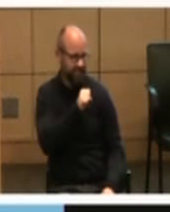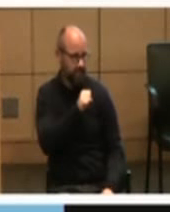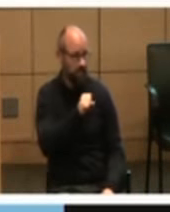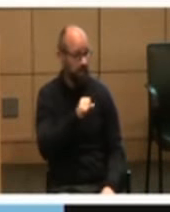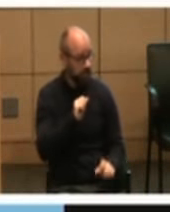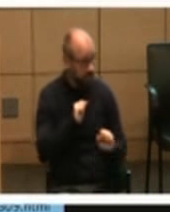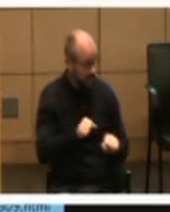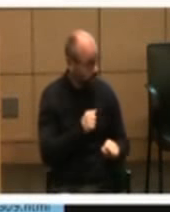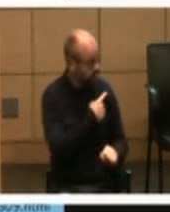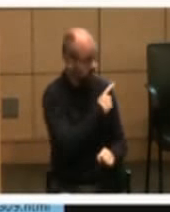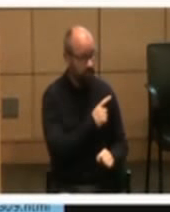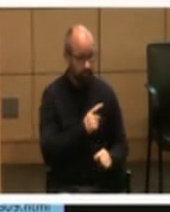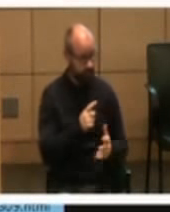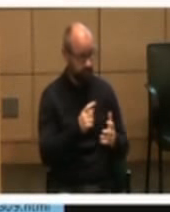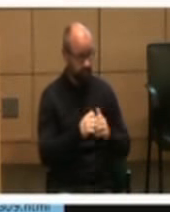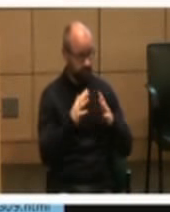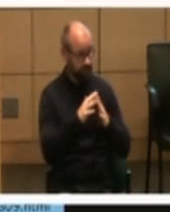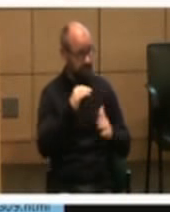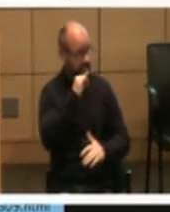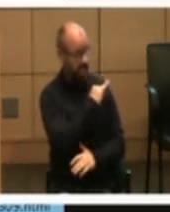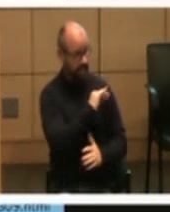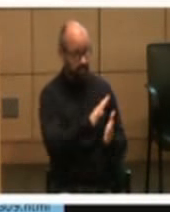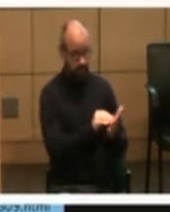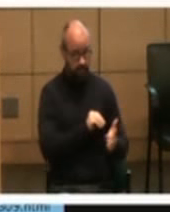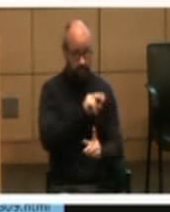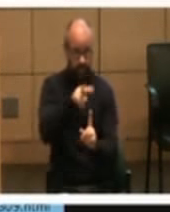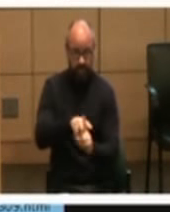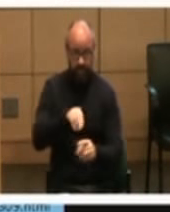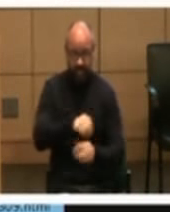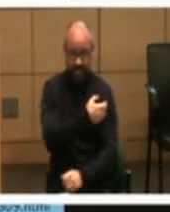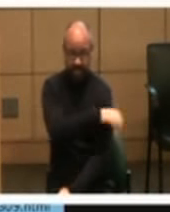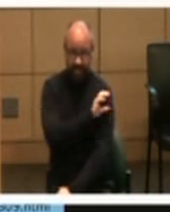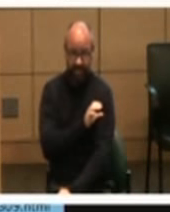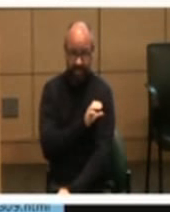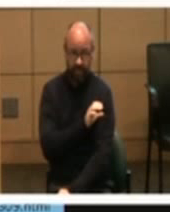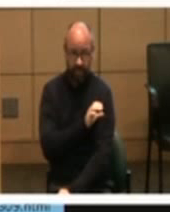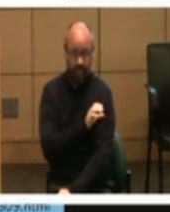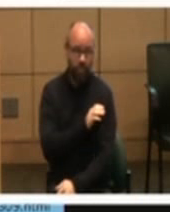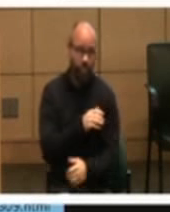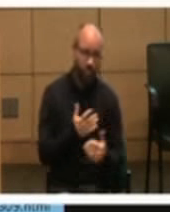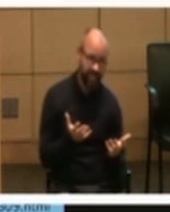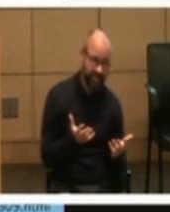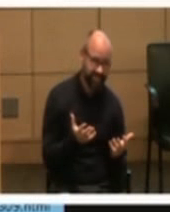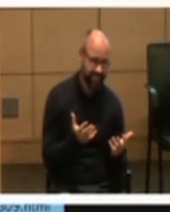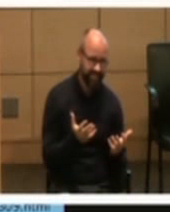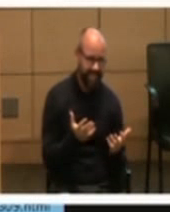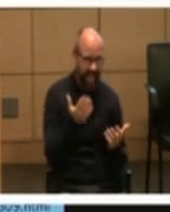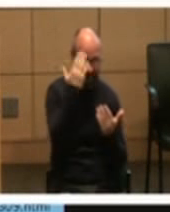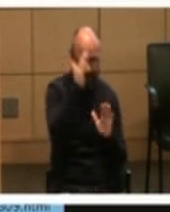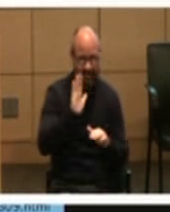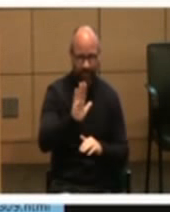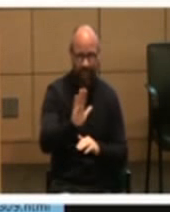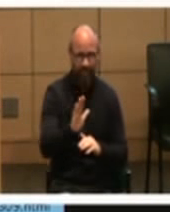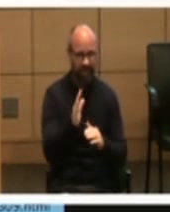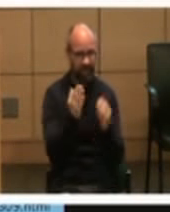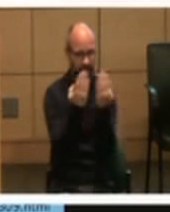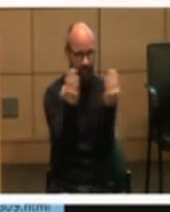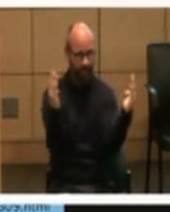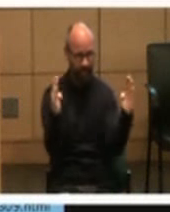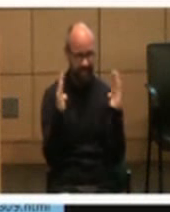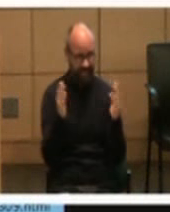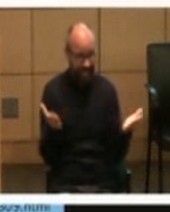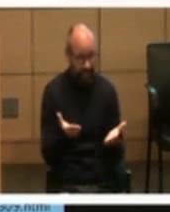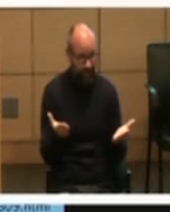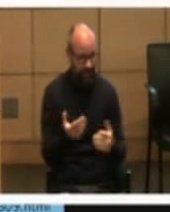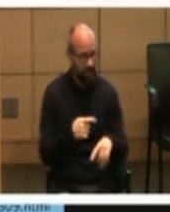clinic? Well, this is what it looks like. So I don't know about the booths here, but at UNC, our